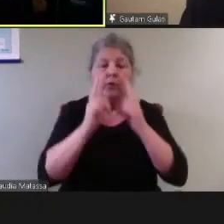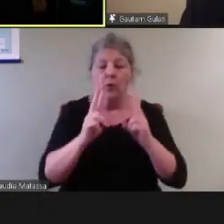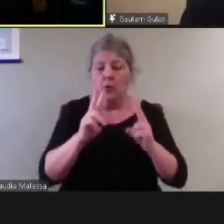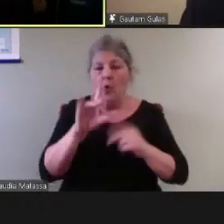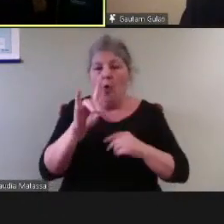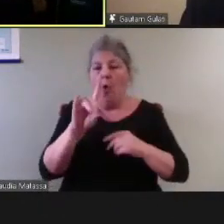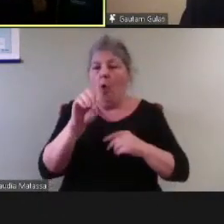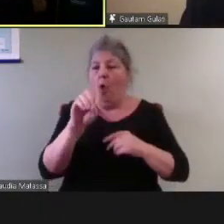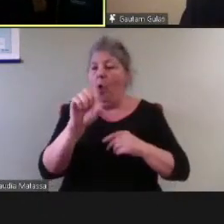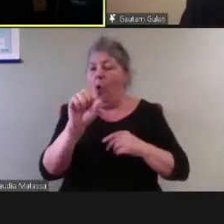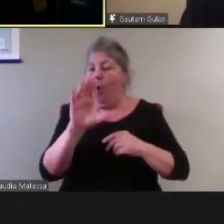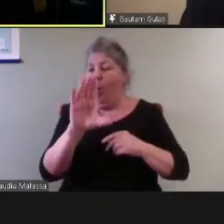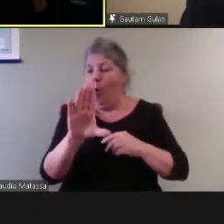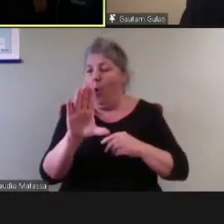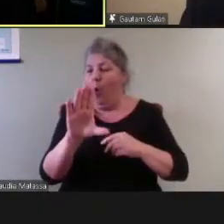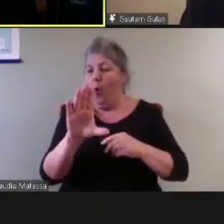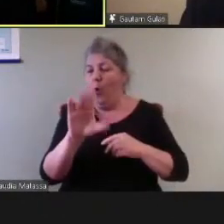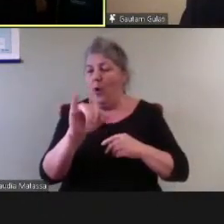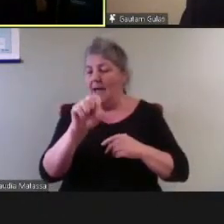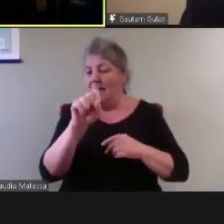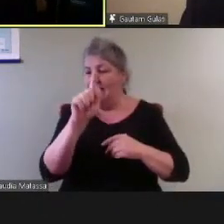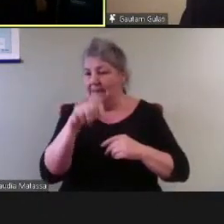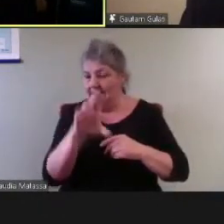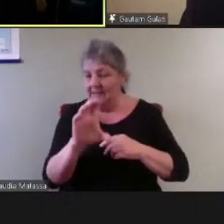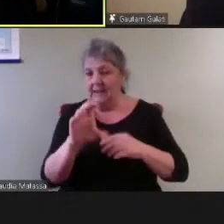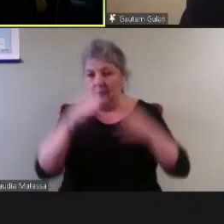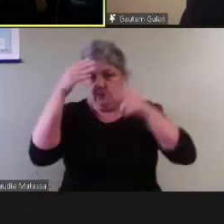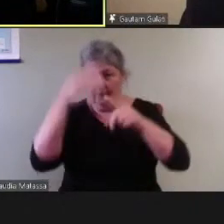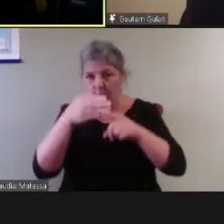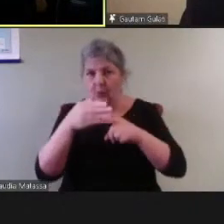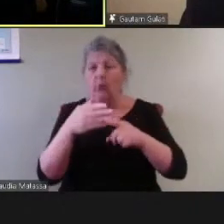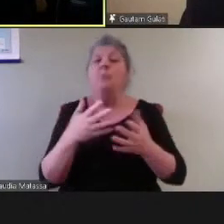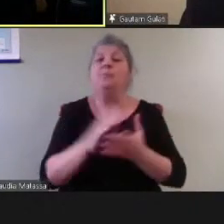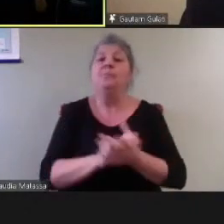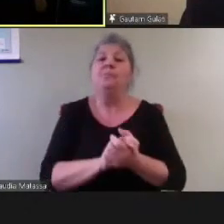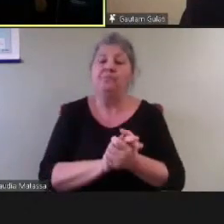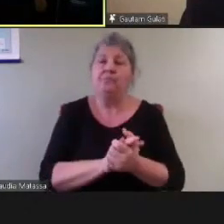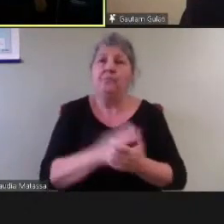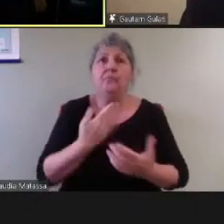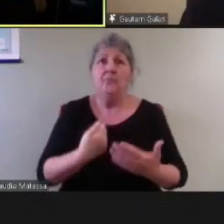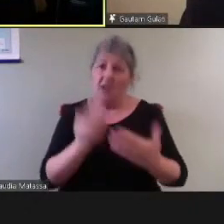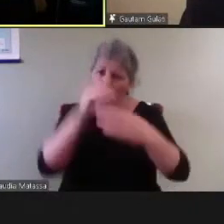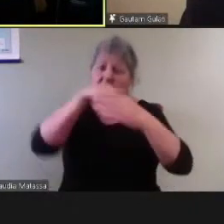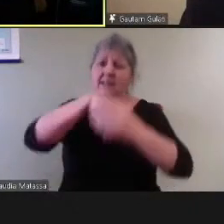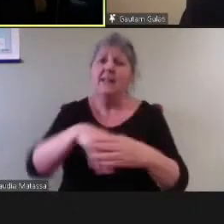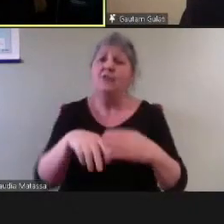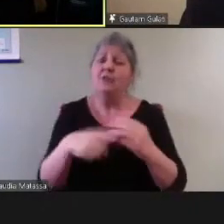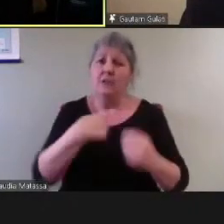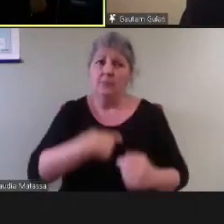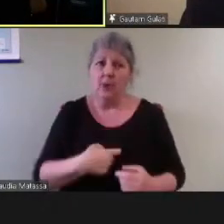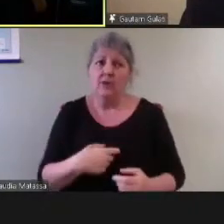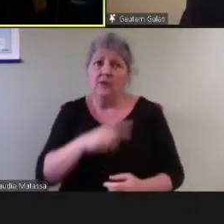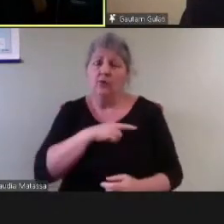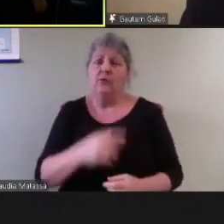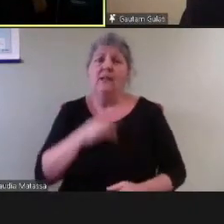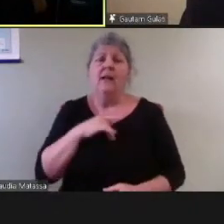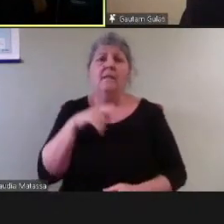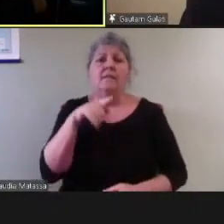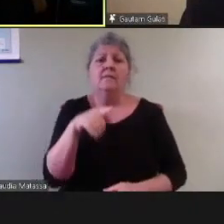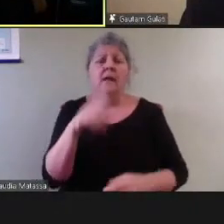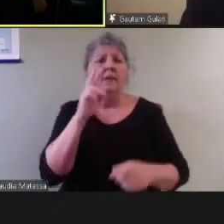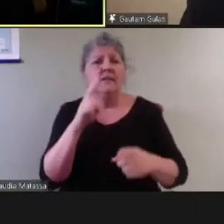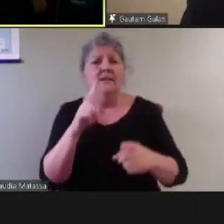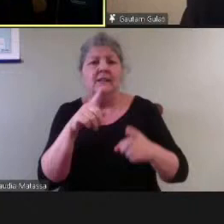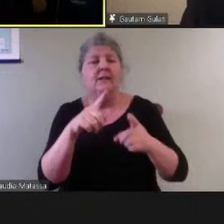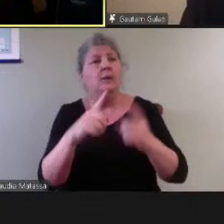education plays. So for example, the last event that IPRT engaged with in person, in real life in the Dóchas Centre was